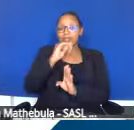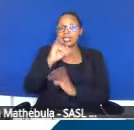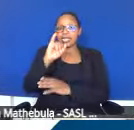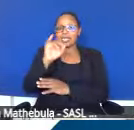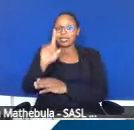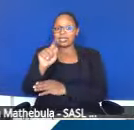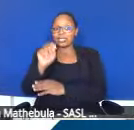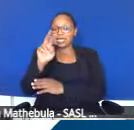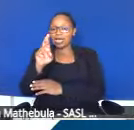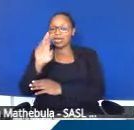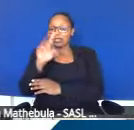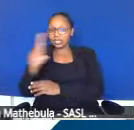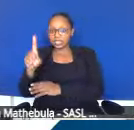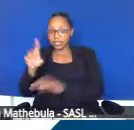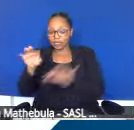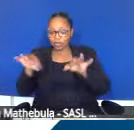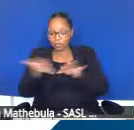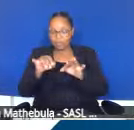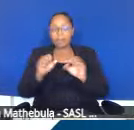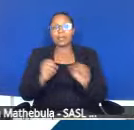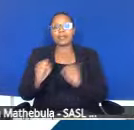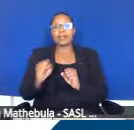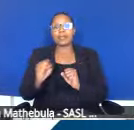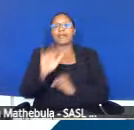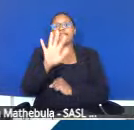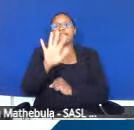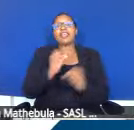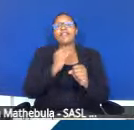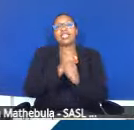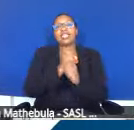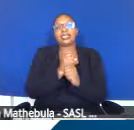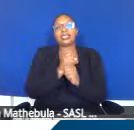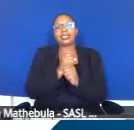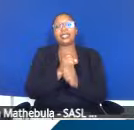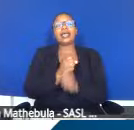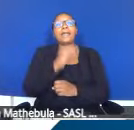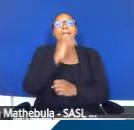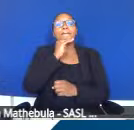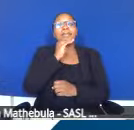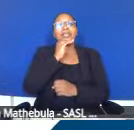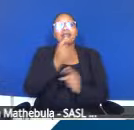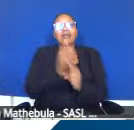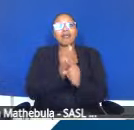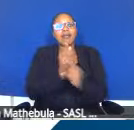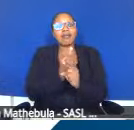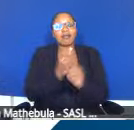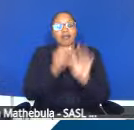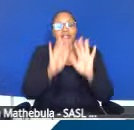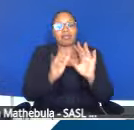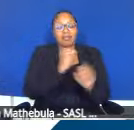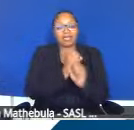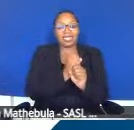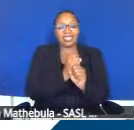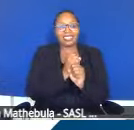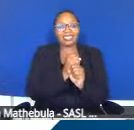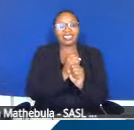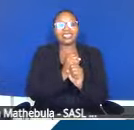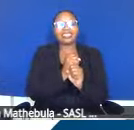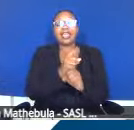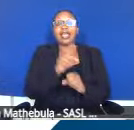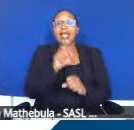be valid for 5 years. So in other words, every 10 years, ladies and gentlemen, you